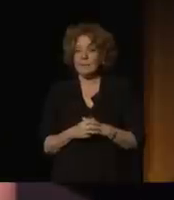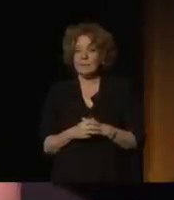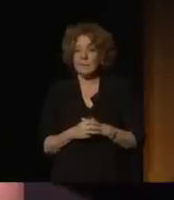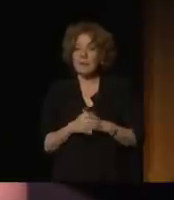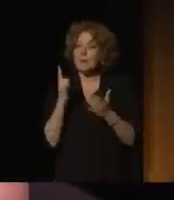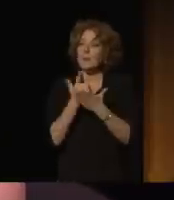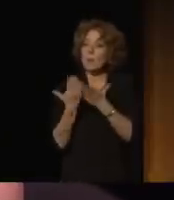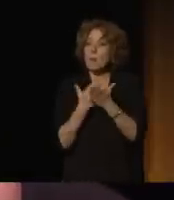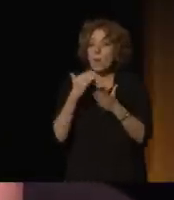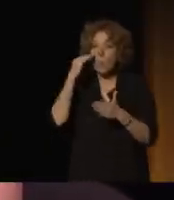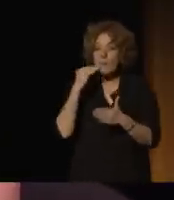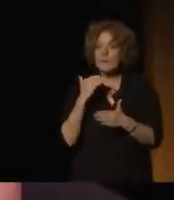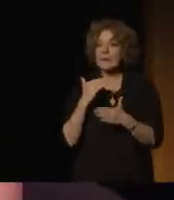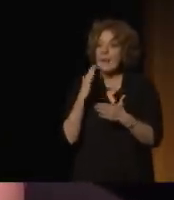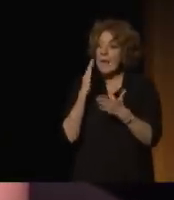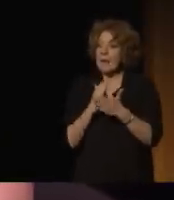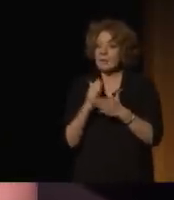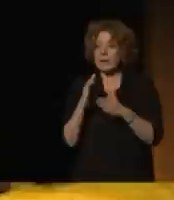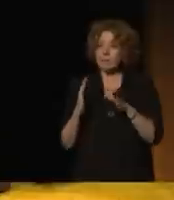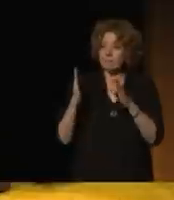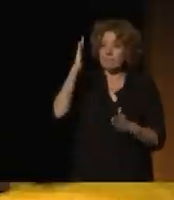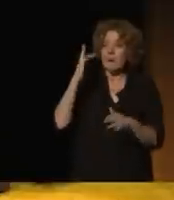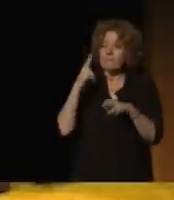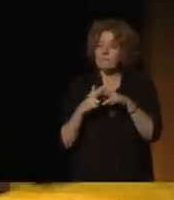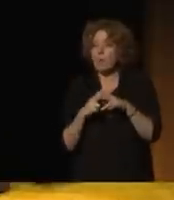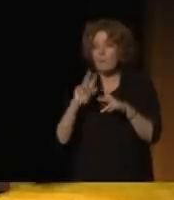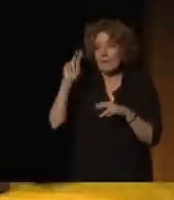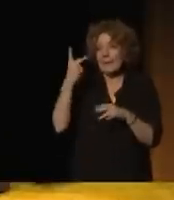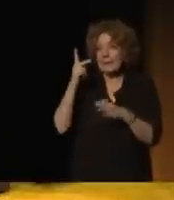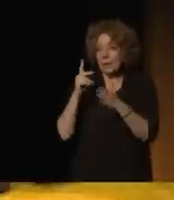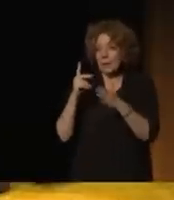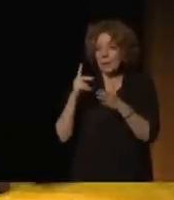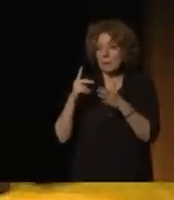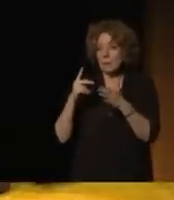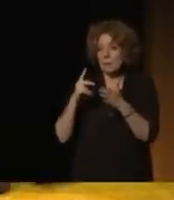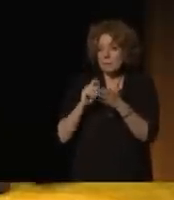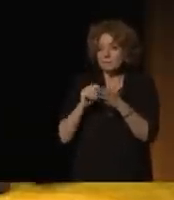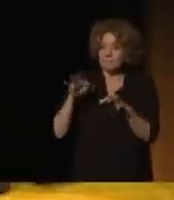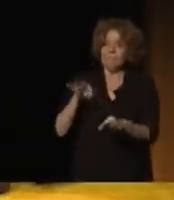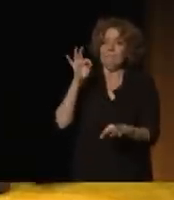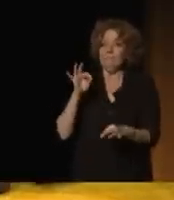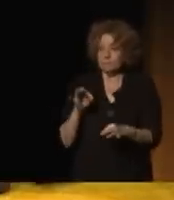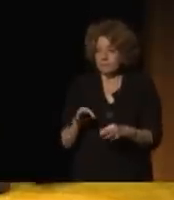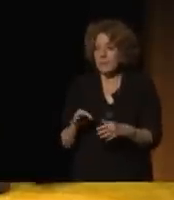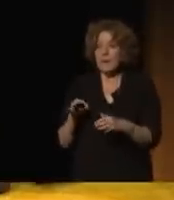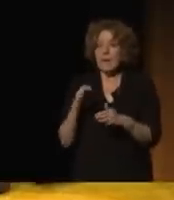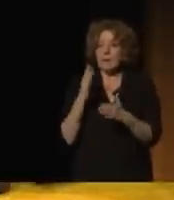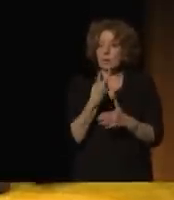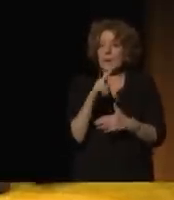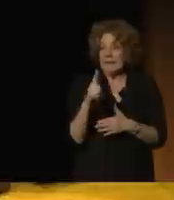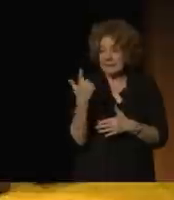There's a lot more women running for political office this year. Yeah. Their numbers are just extraordinary. Look at what happened in Virginia in